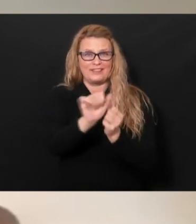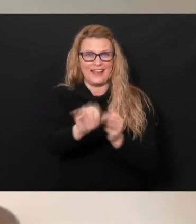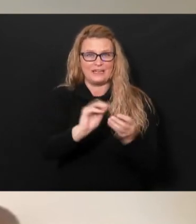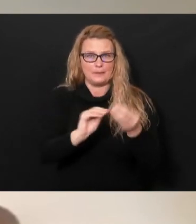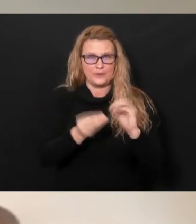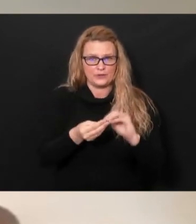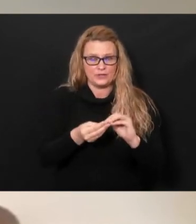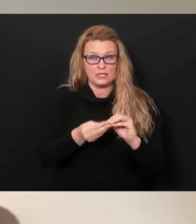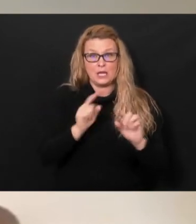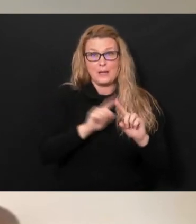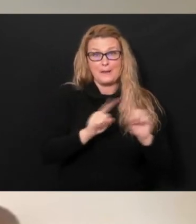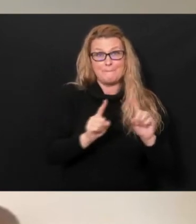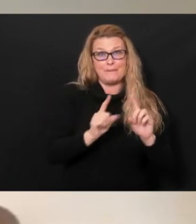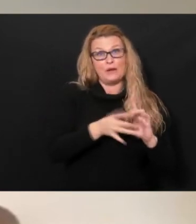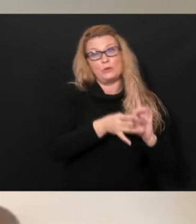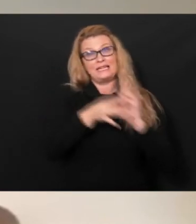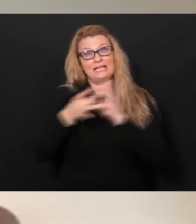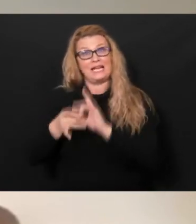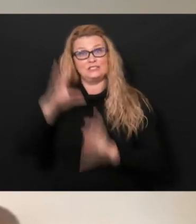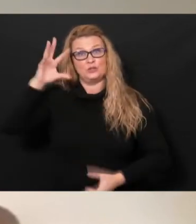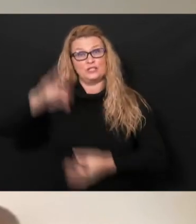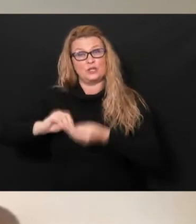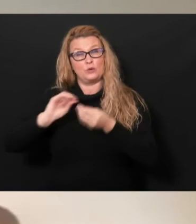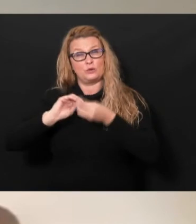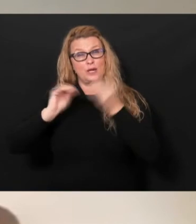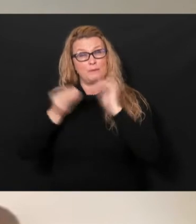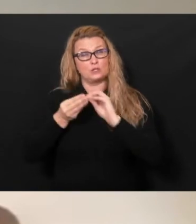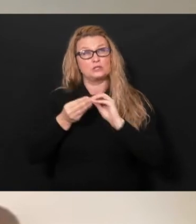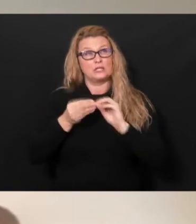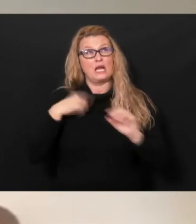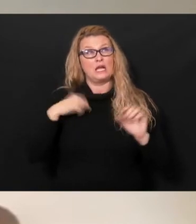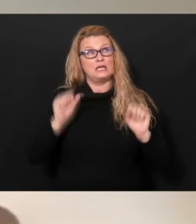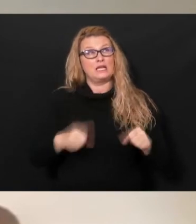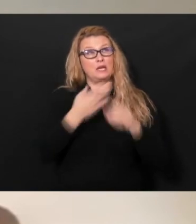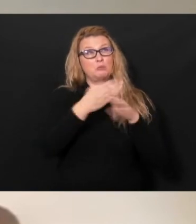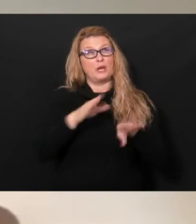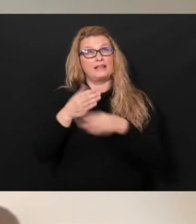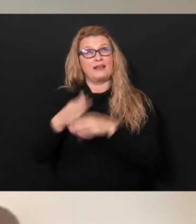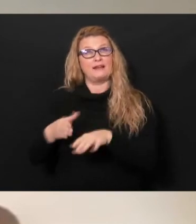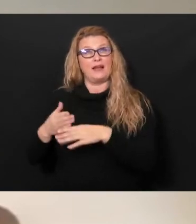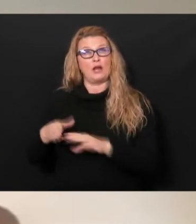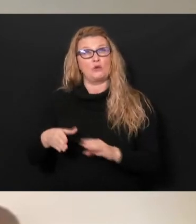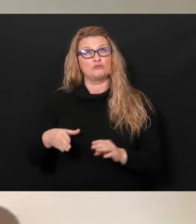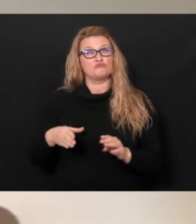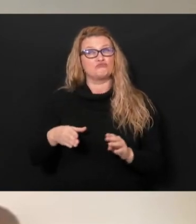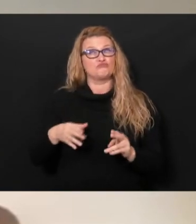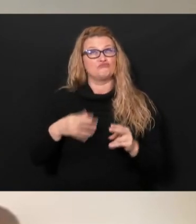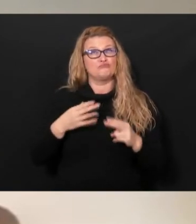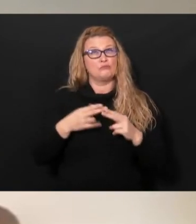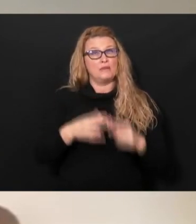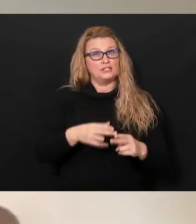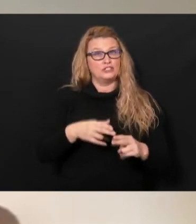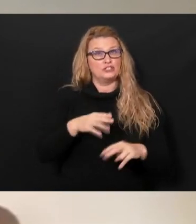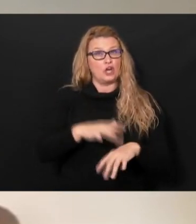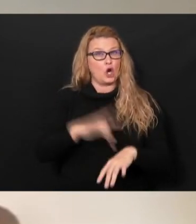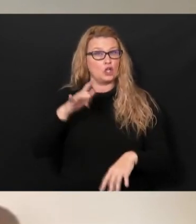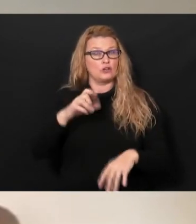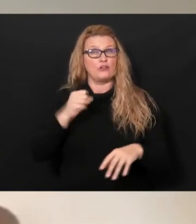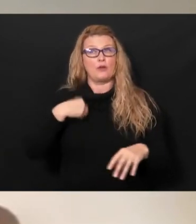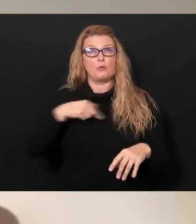it relates to the total numbers, Nate, I can get you that breakdown. But as I mentioned earlier, we are